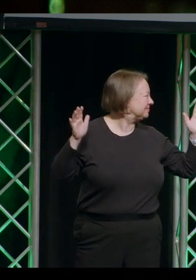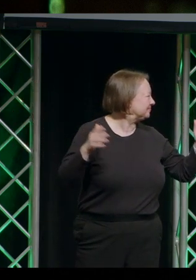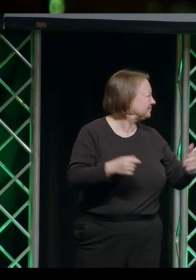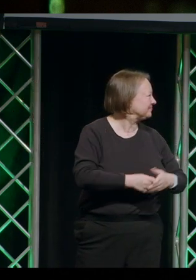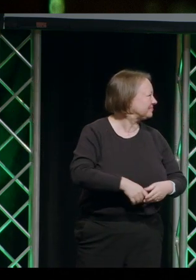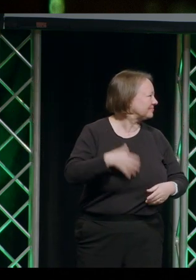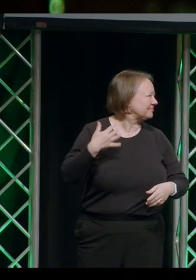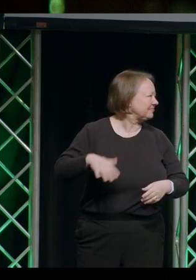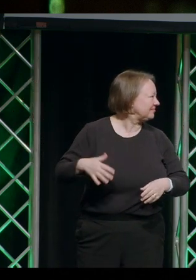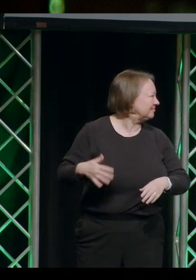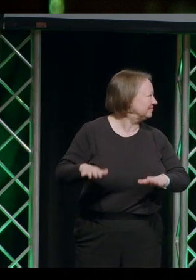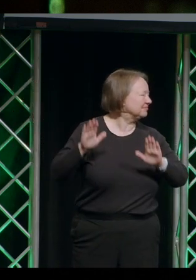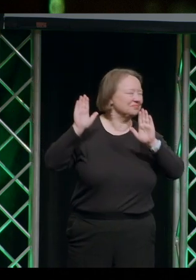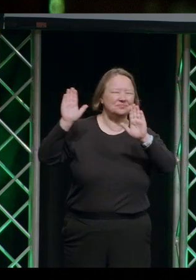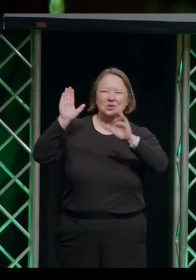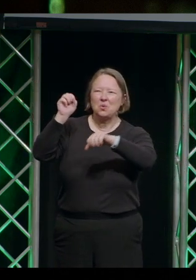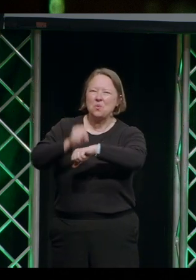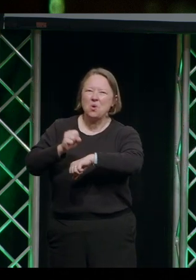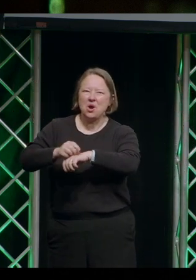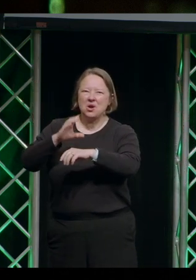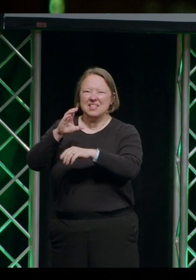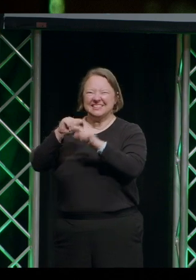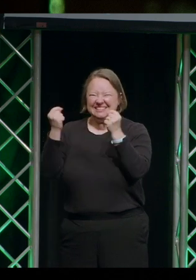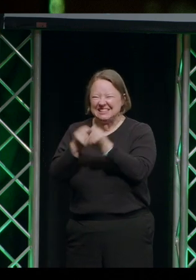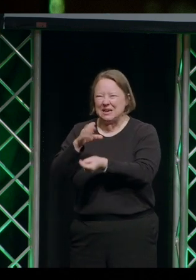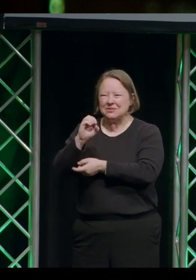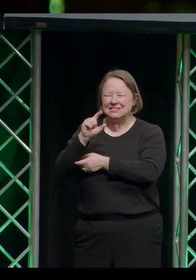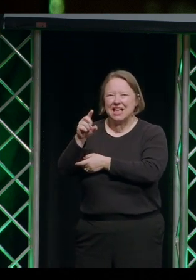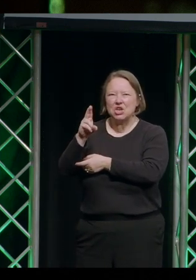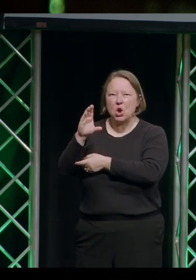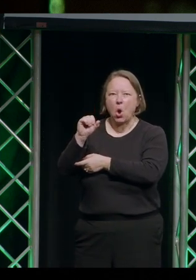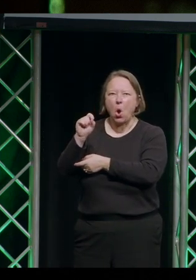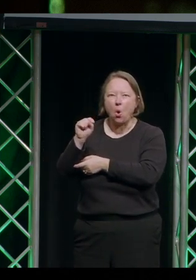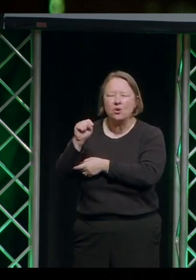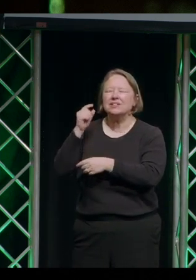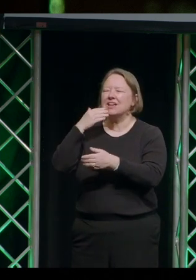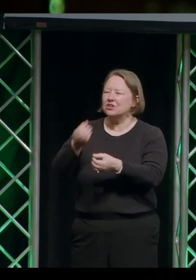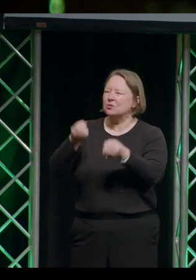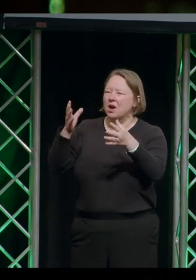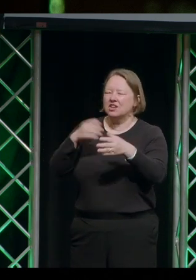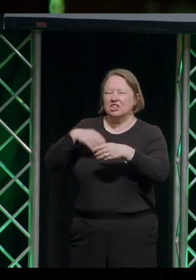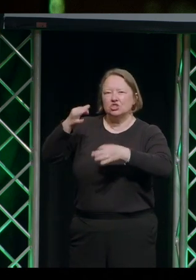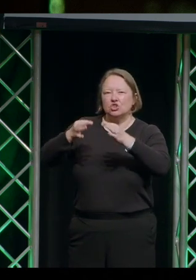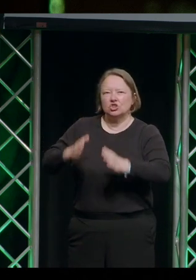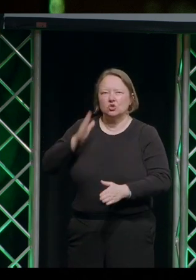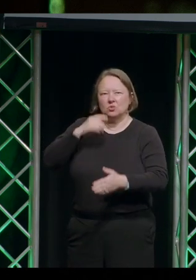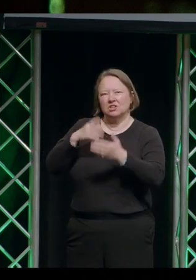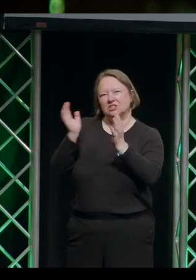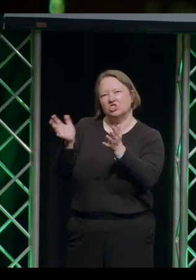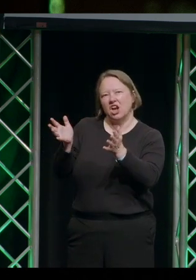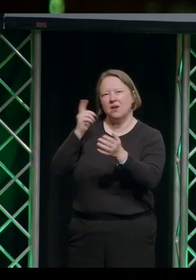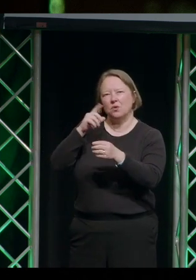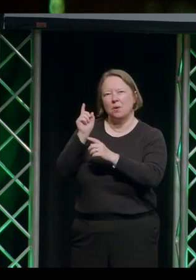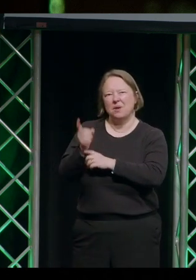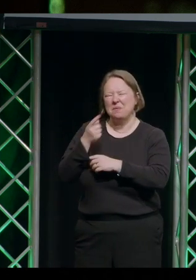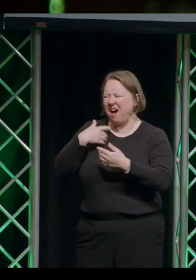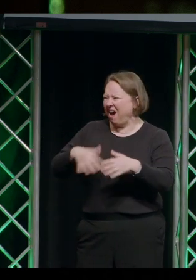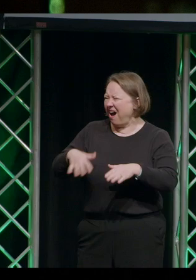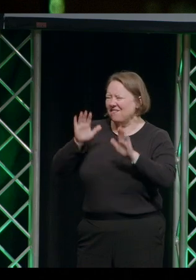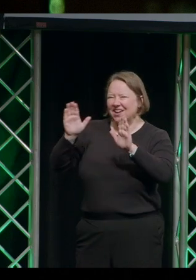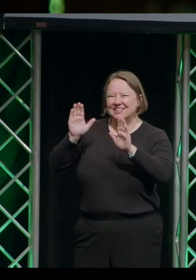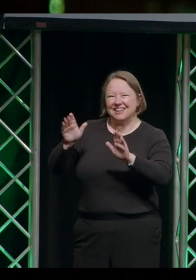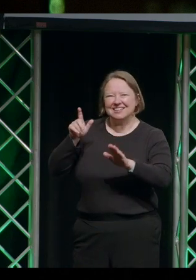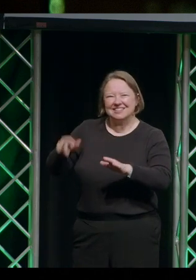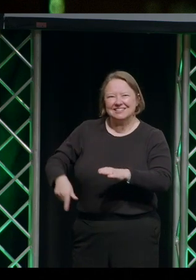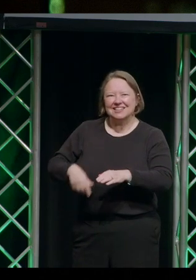Excellent work, Zainab and Team Cellucoat. Thank you so much. Judges are going to chat for a minute. Wow, fantastic. This is also an issue